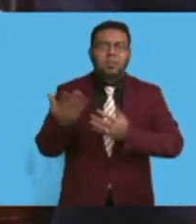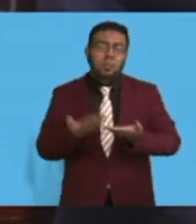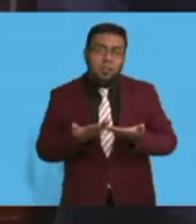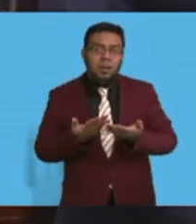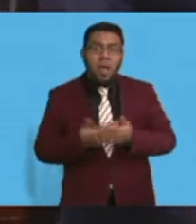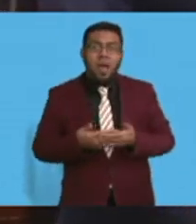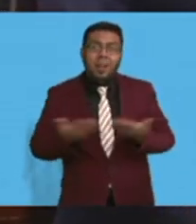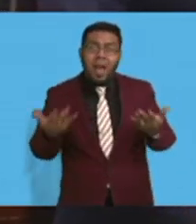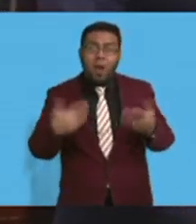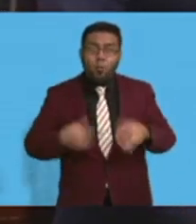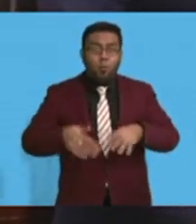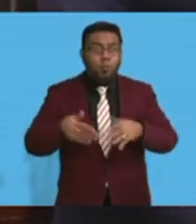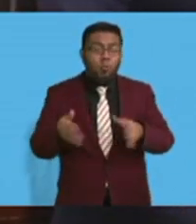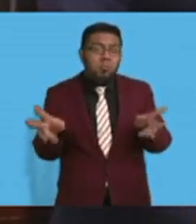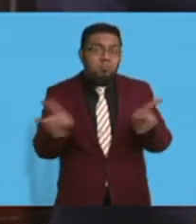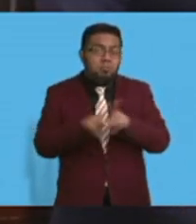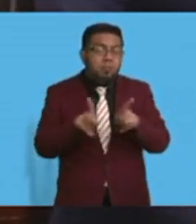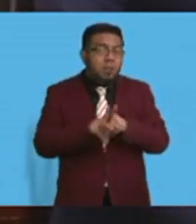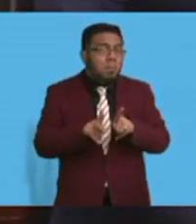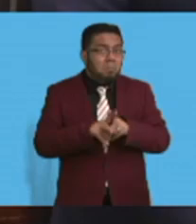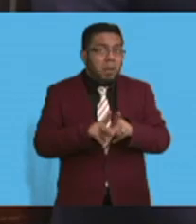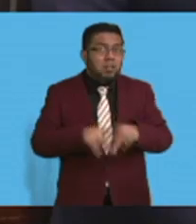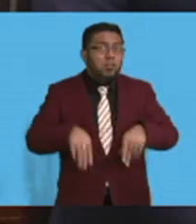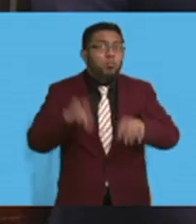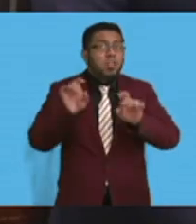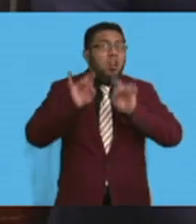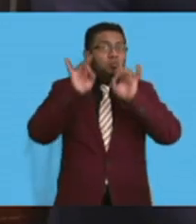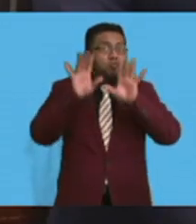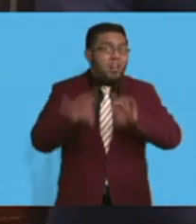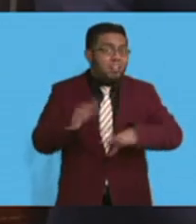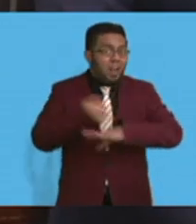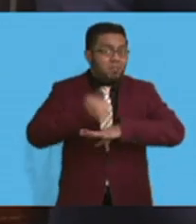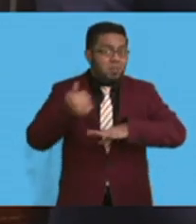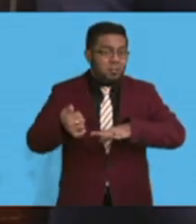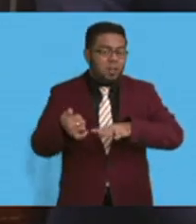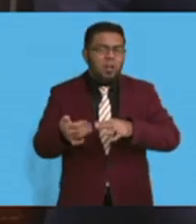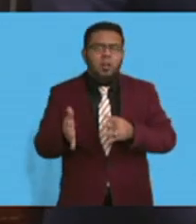on how to keep our coursework in technical colleges relevant and impactful for our students.